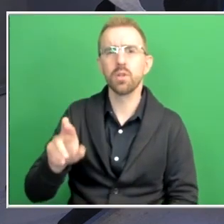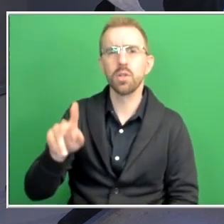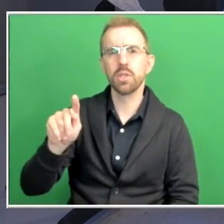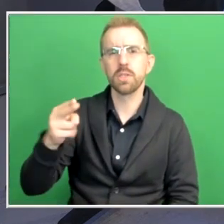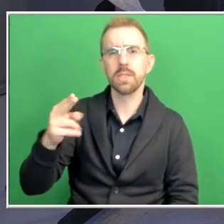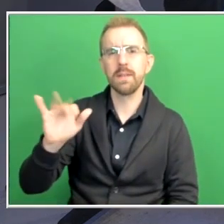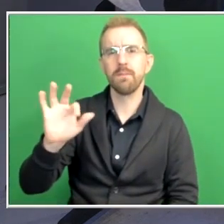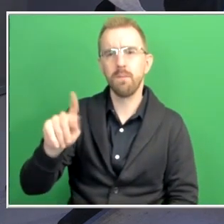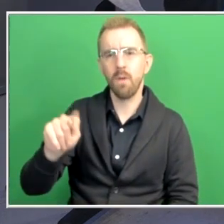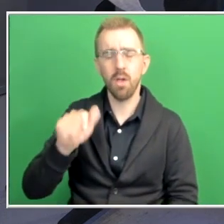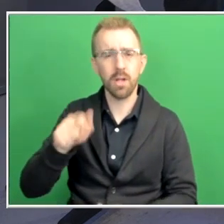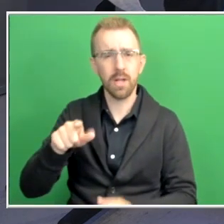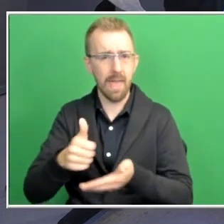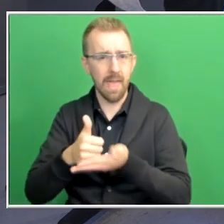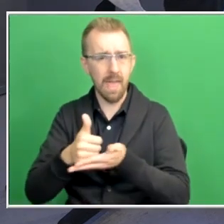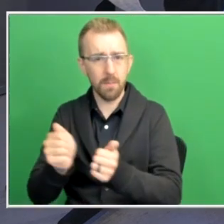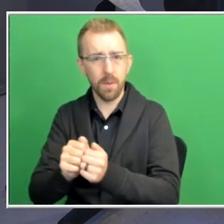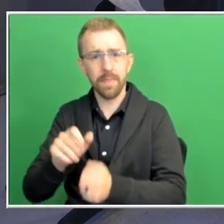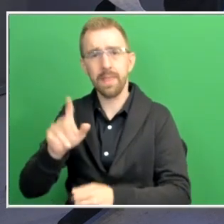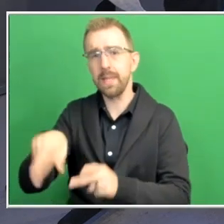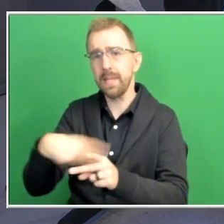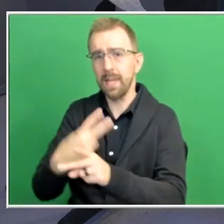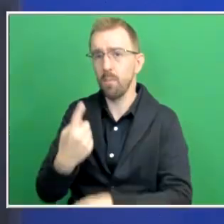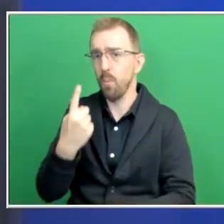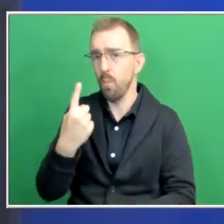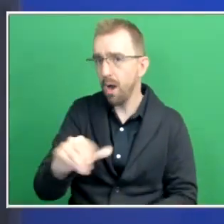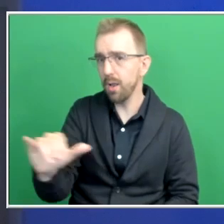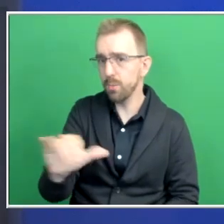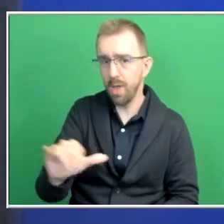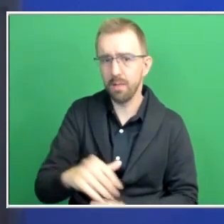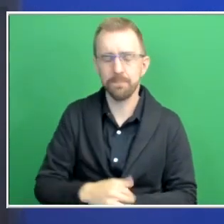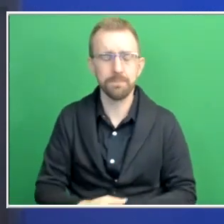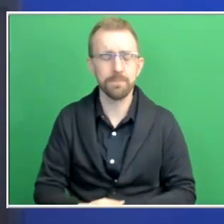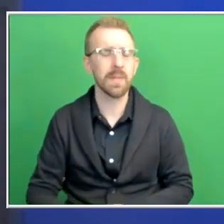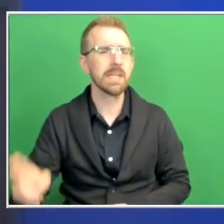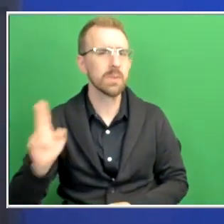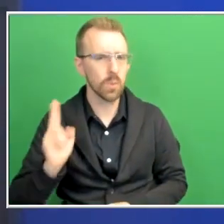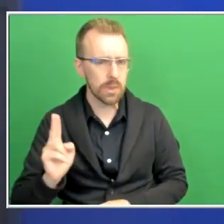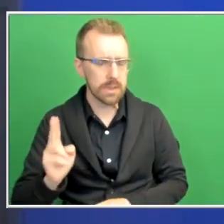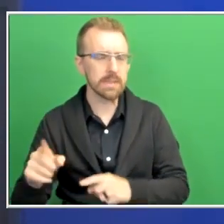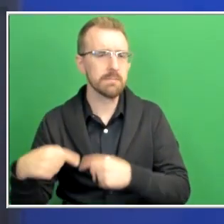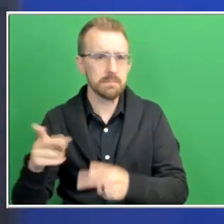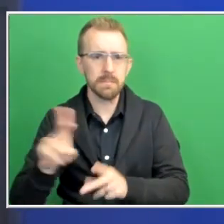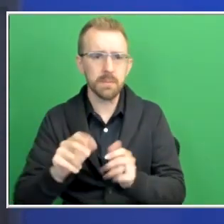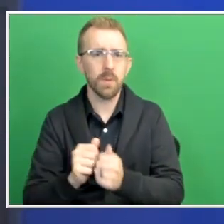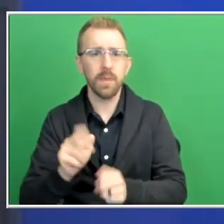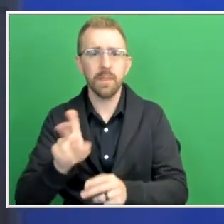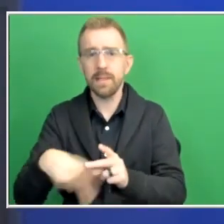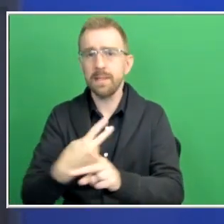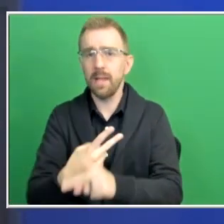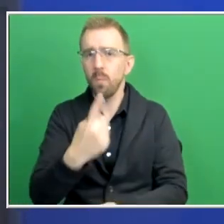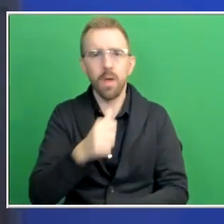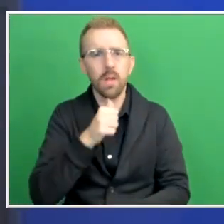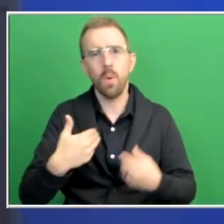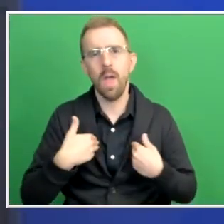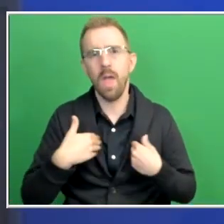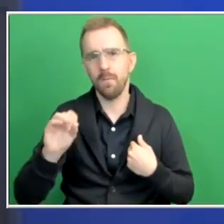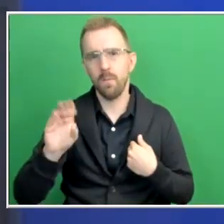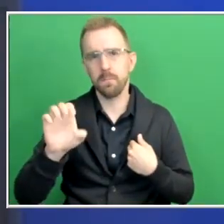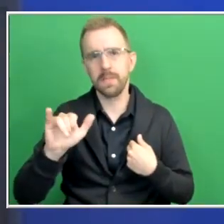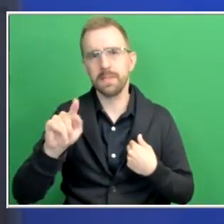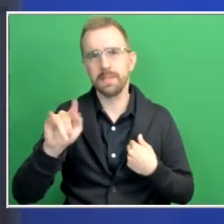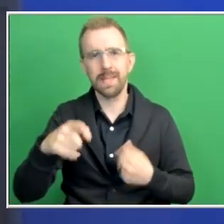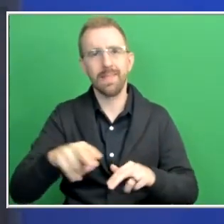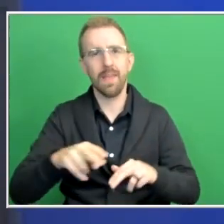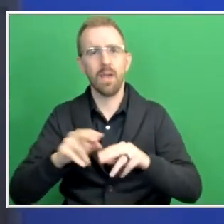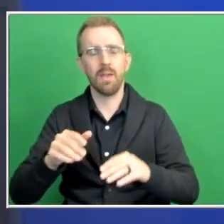help people who have type 1 diabetes as well? Well, historically, people with type 1 diabetes don't have obesity. Right. They would actually be underweight, but there